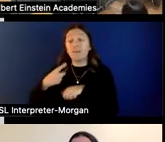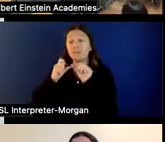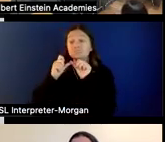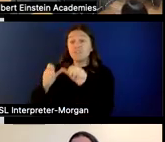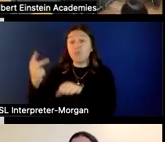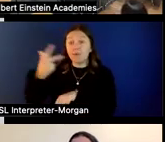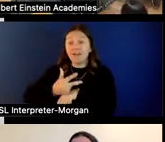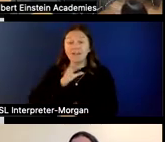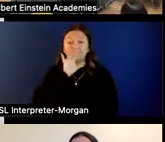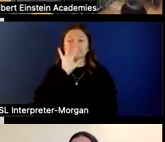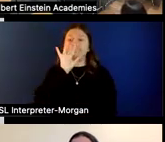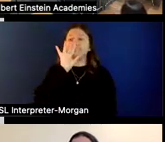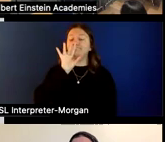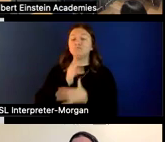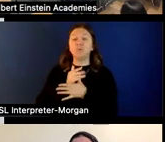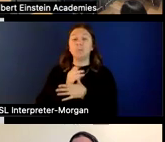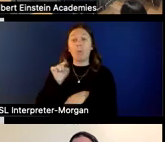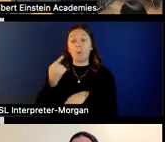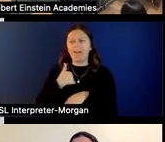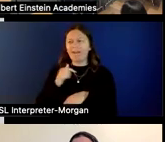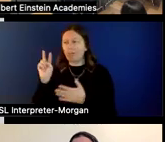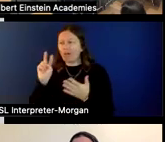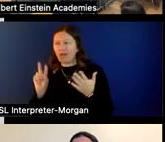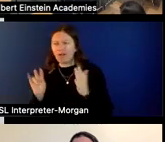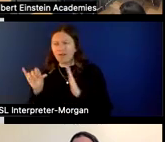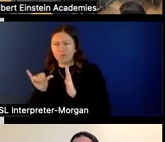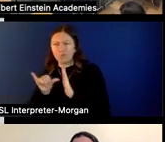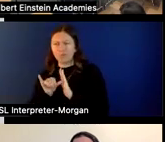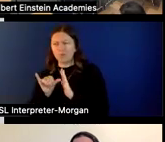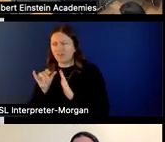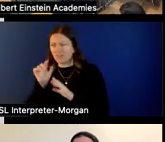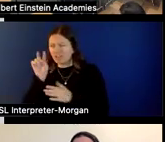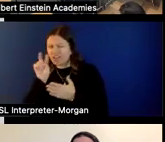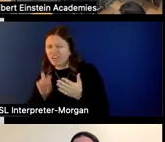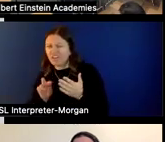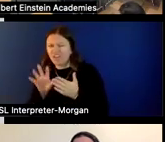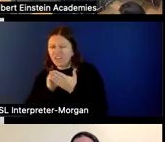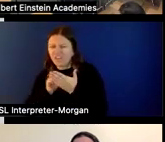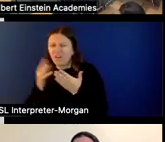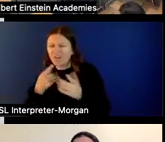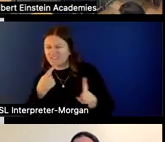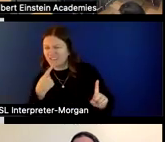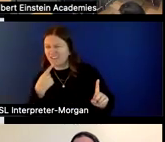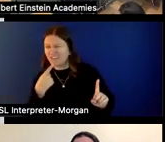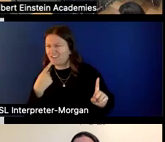had to go on YouTube and literally look it up. Yes, yes, This is it was- when you use the Scary.